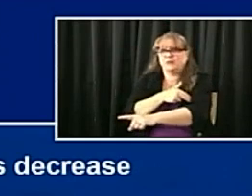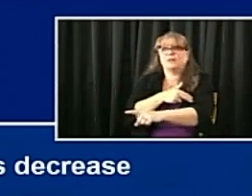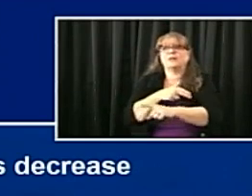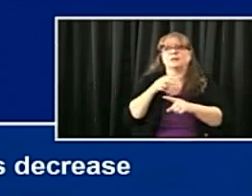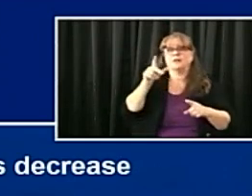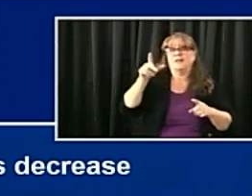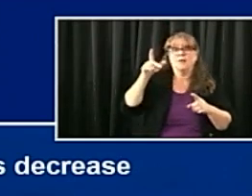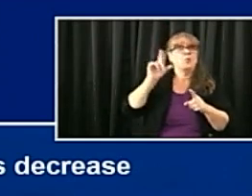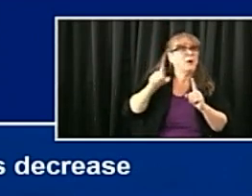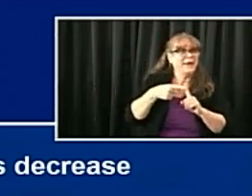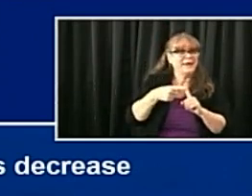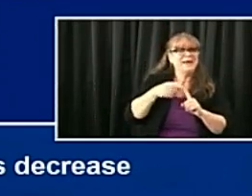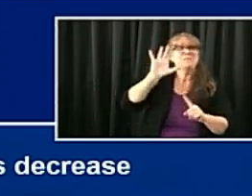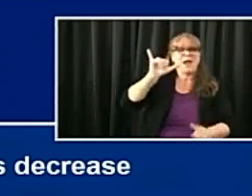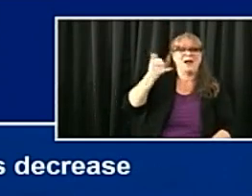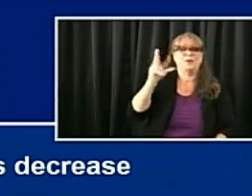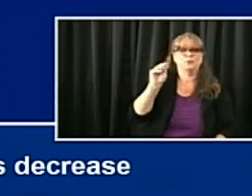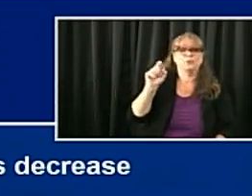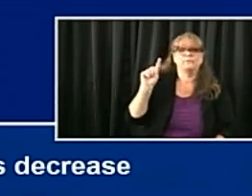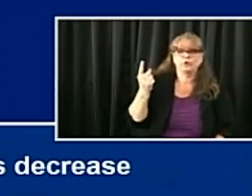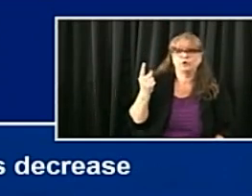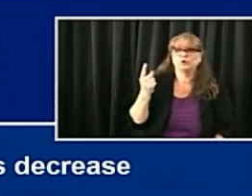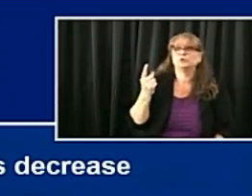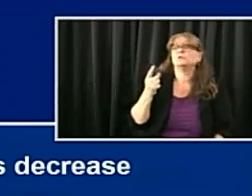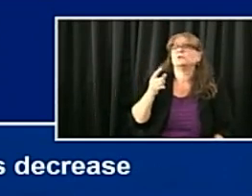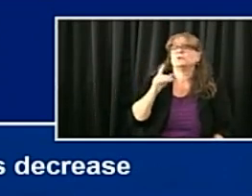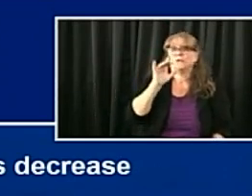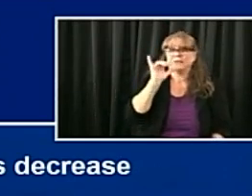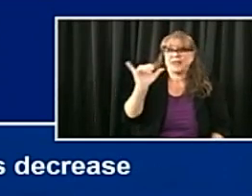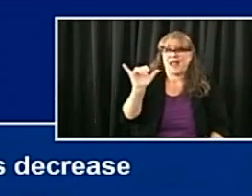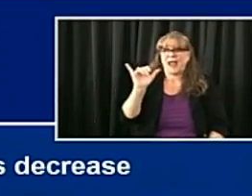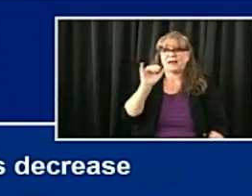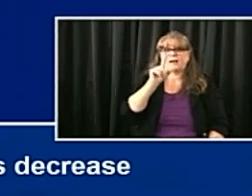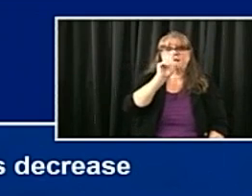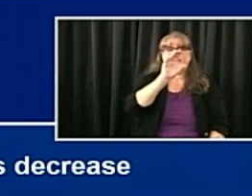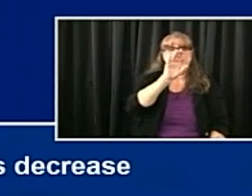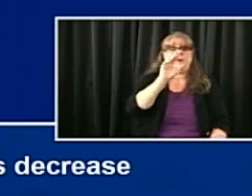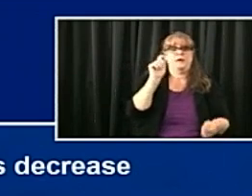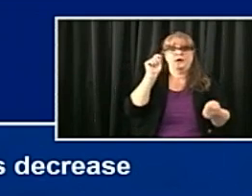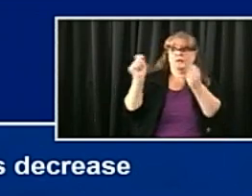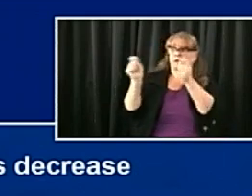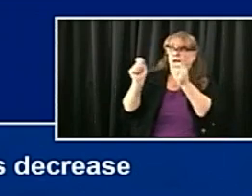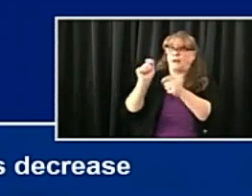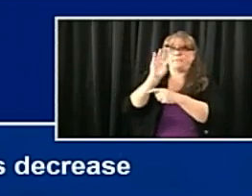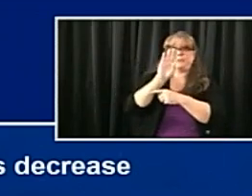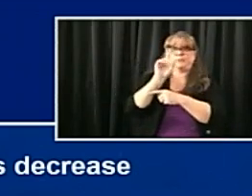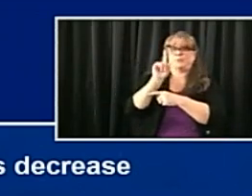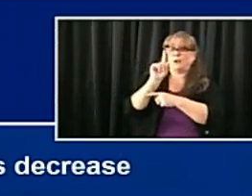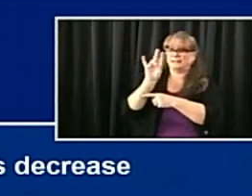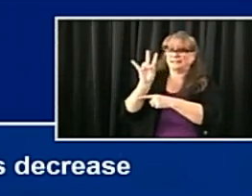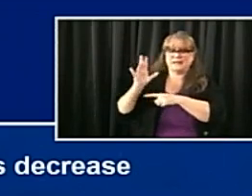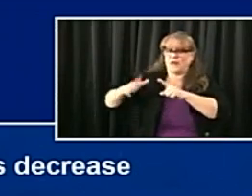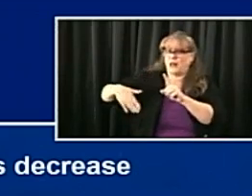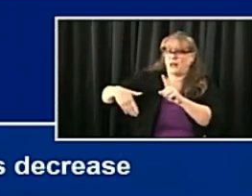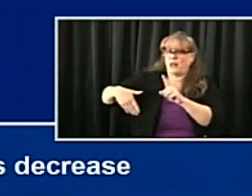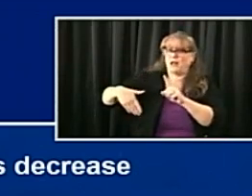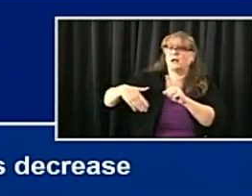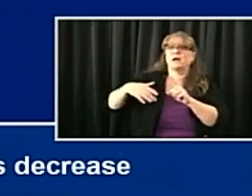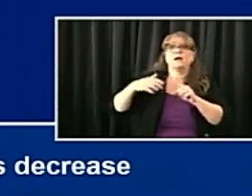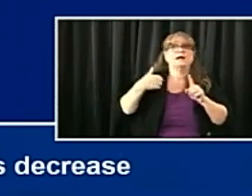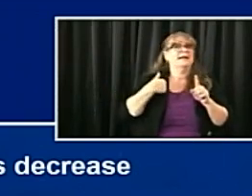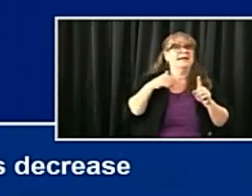have a variant introduced in the state. Obviously, the impact is much greater if we see less transmission control, meaning that variant